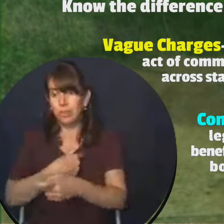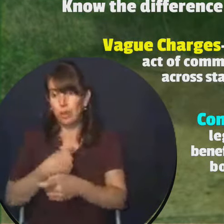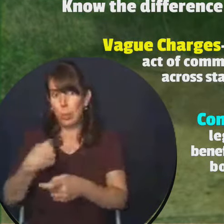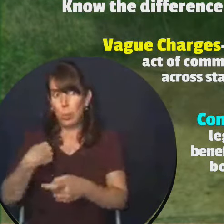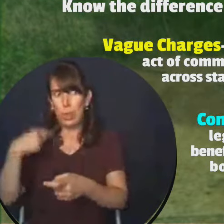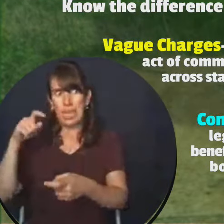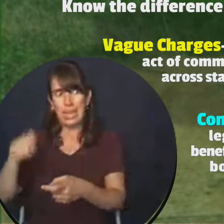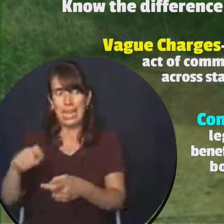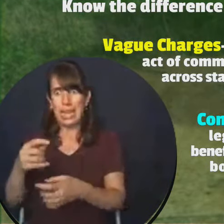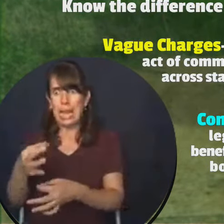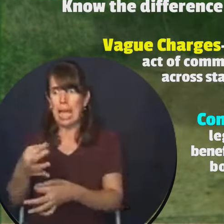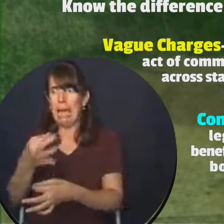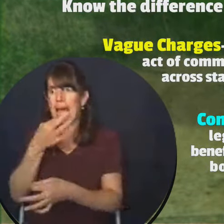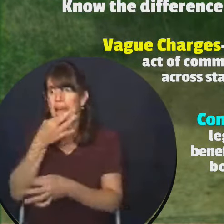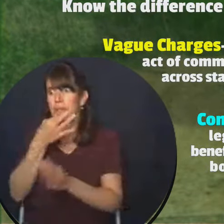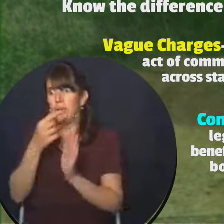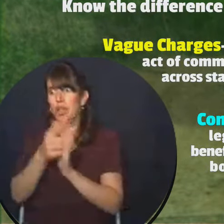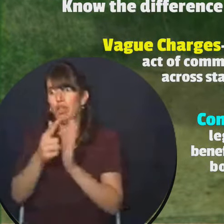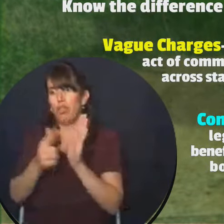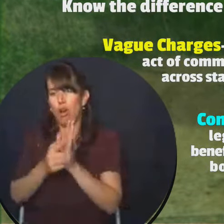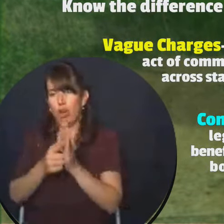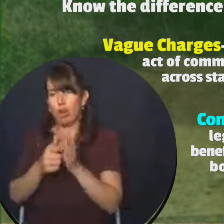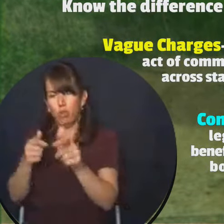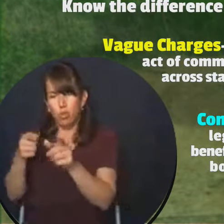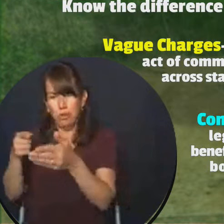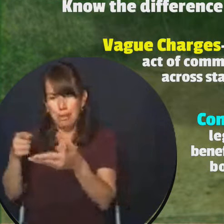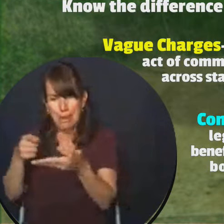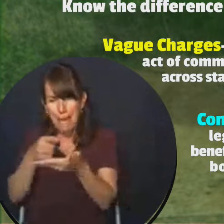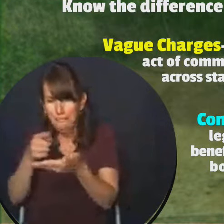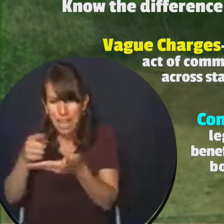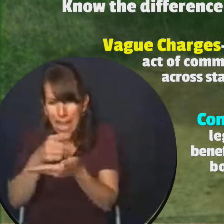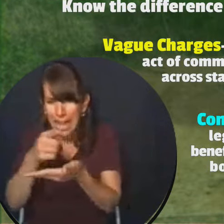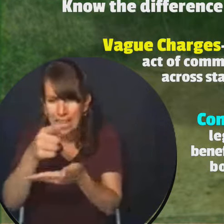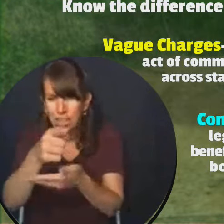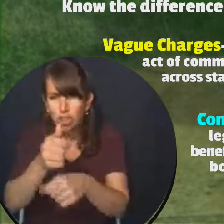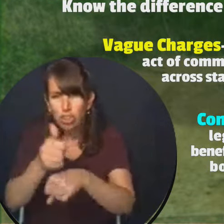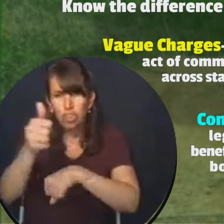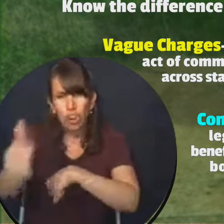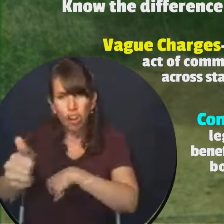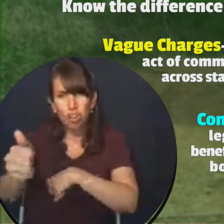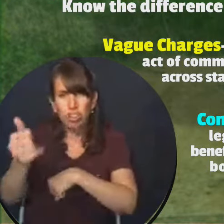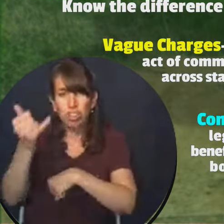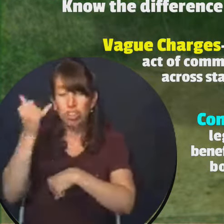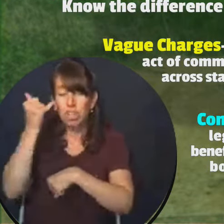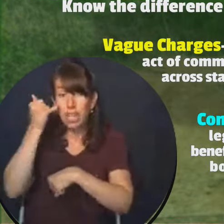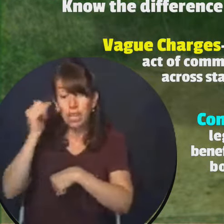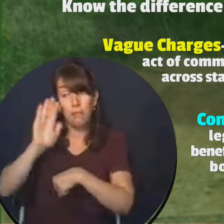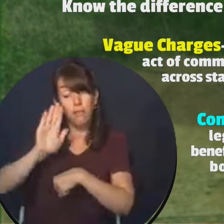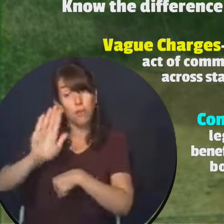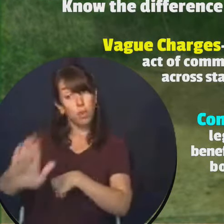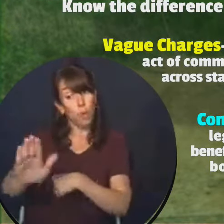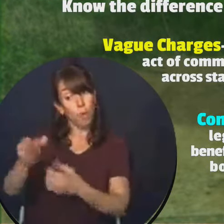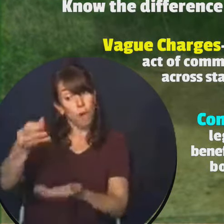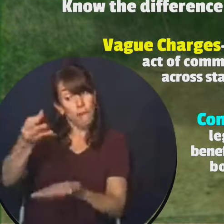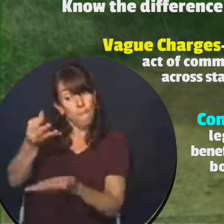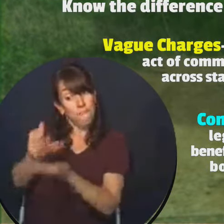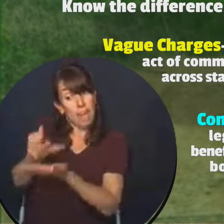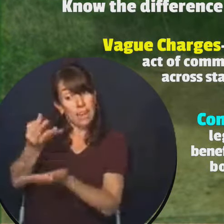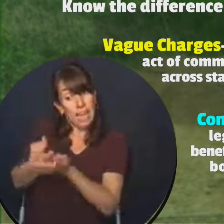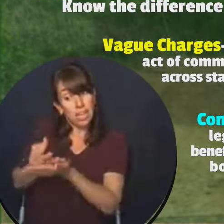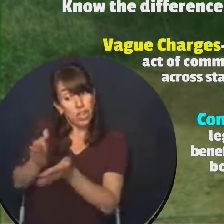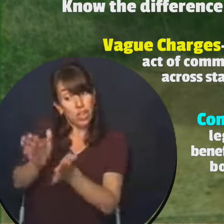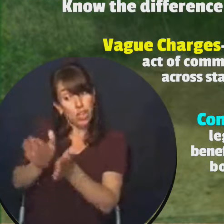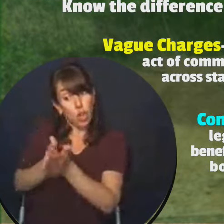them, right? So money laundering, charity fraud, if you have a good bookkeeper, you're probably okay, right? But it